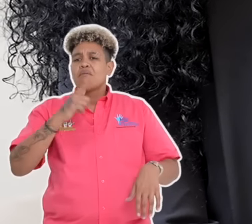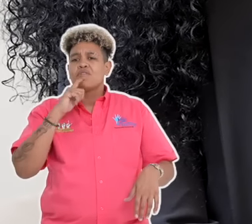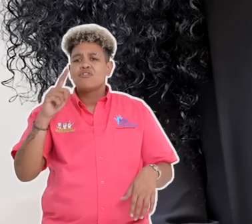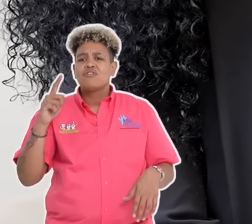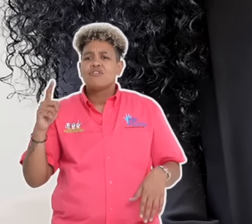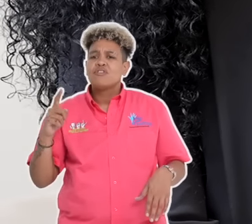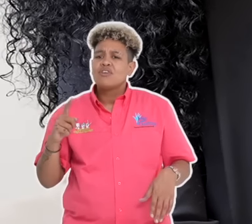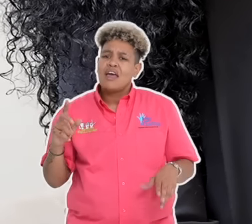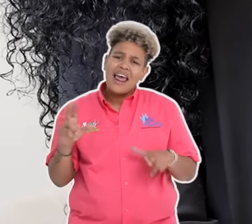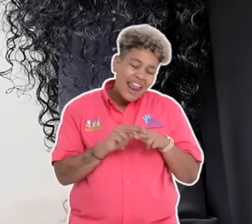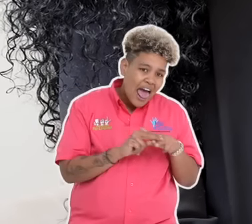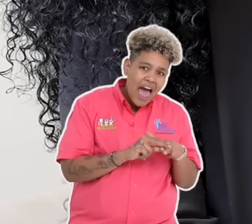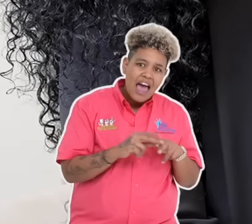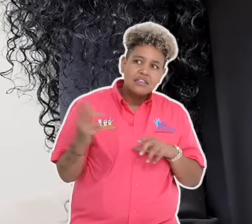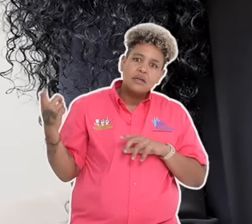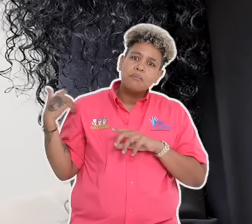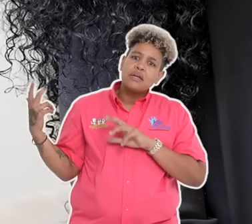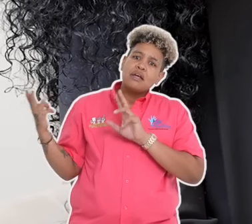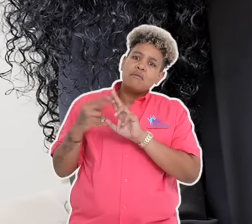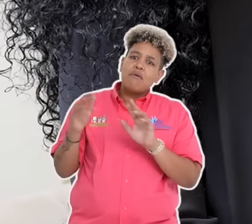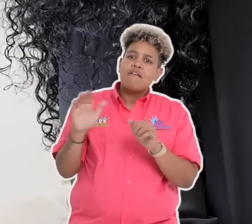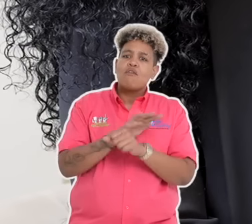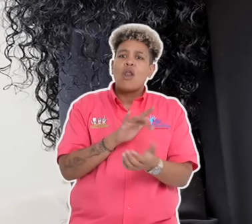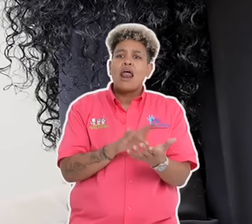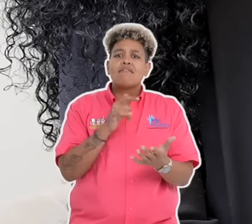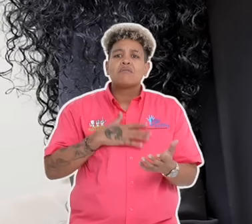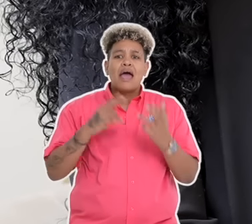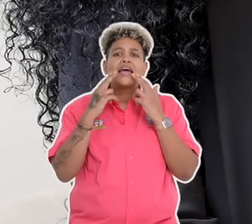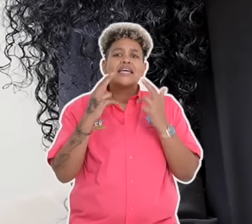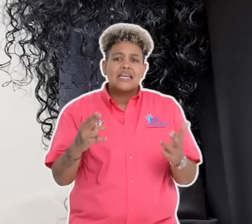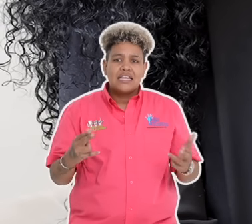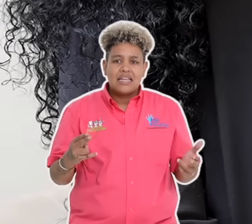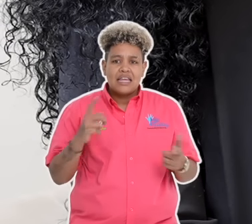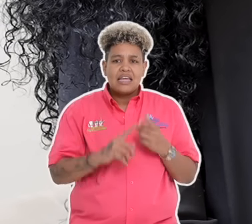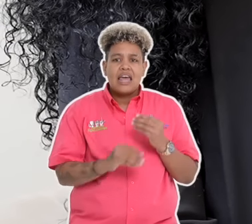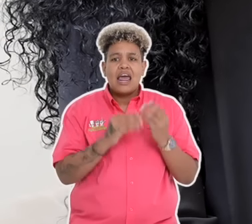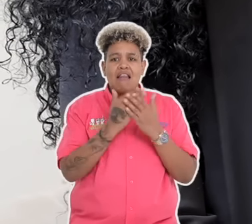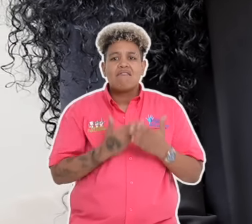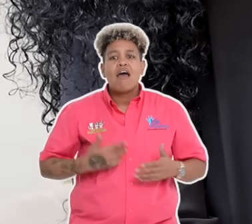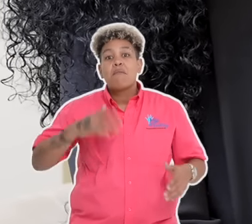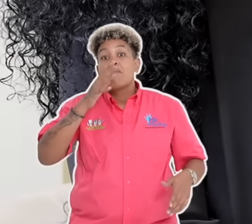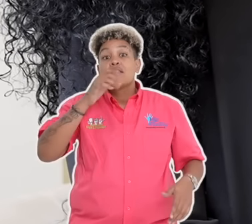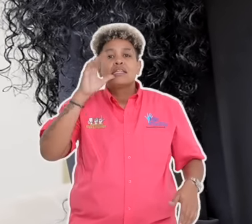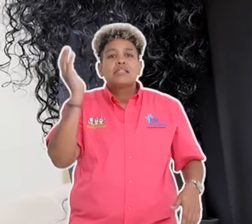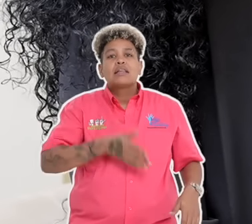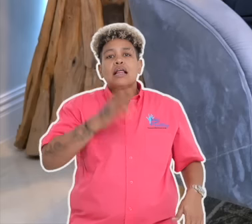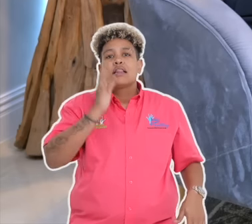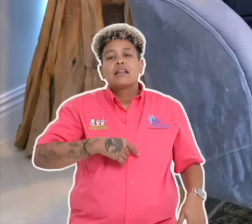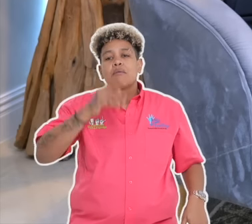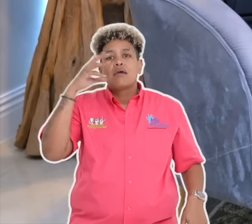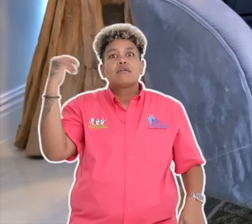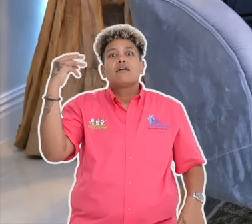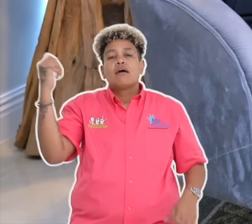I was who he latched onto. And he took full advantage of my innocence and the fact that my mother was always working.